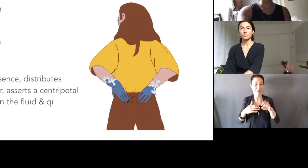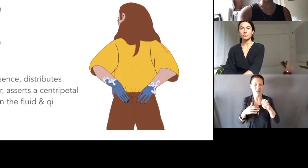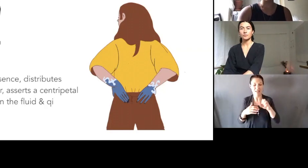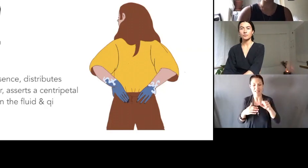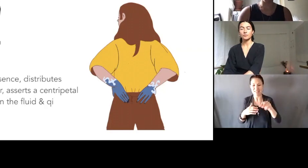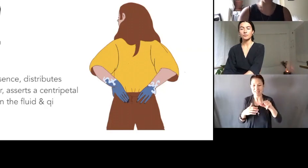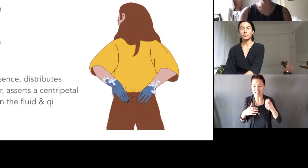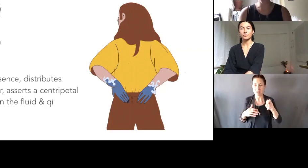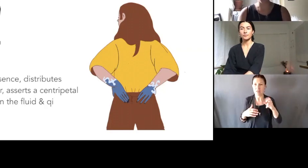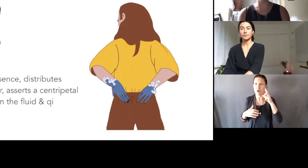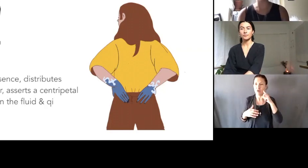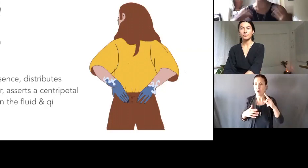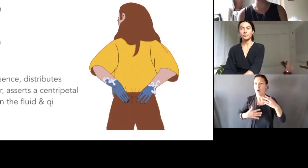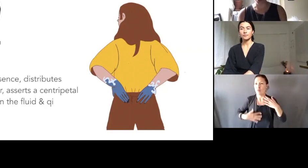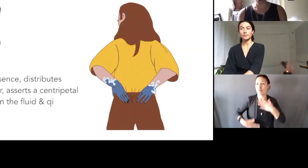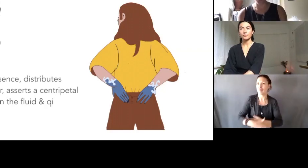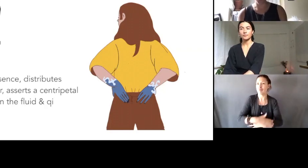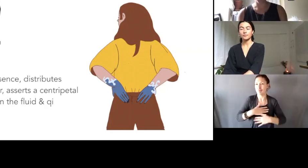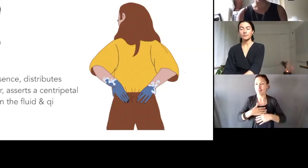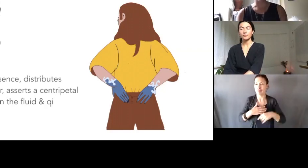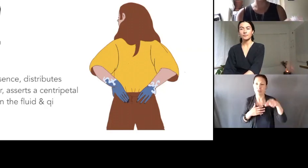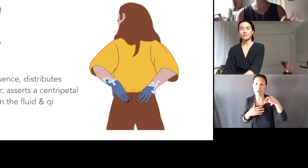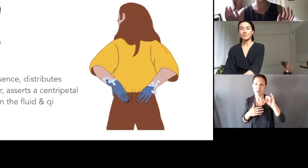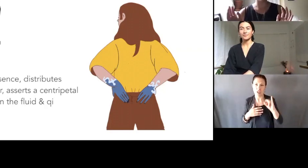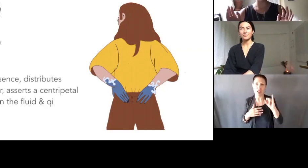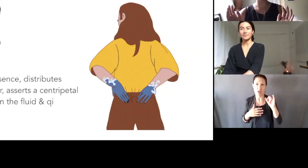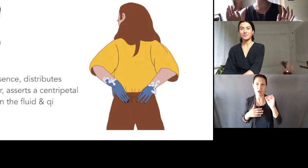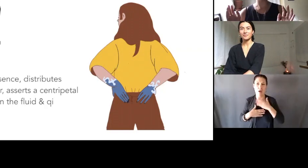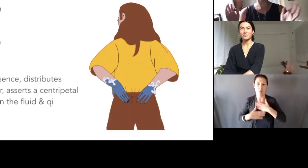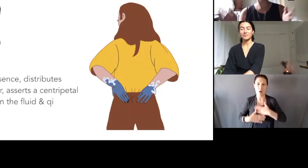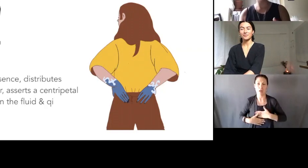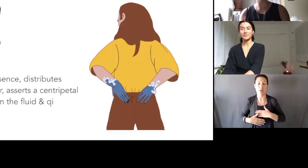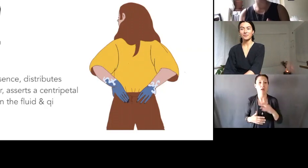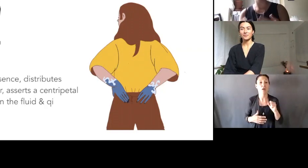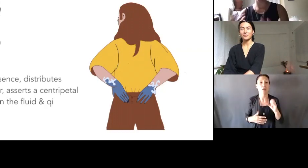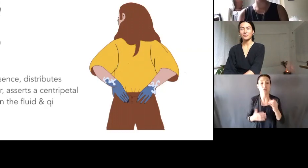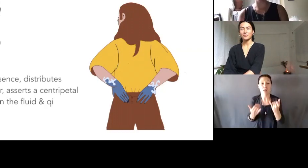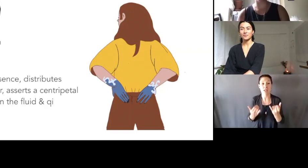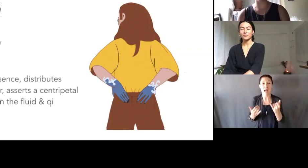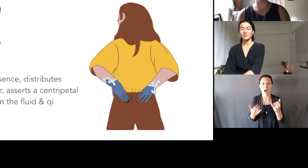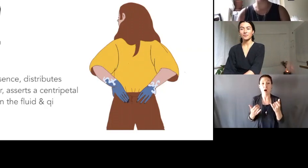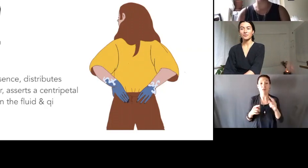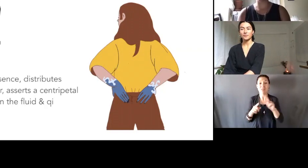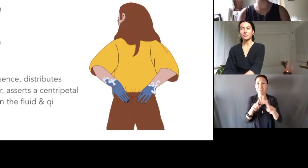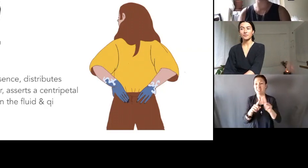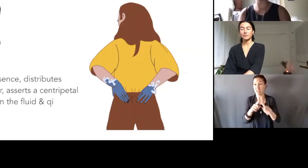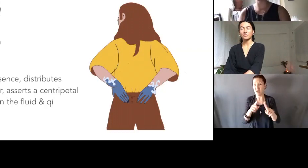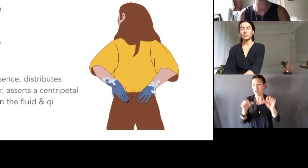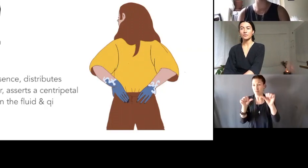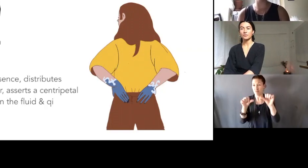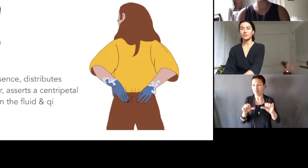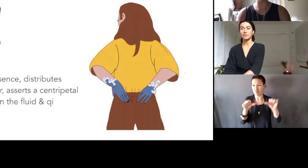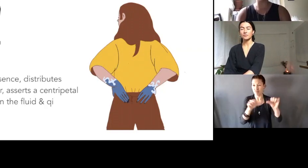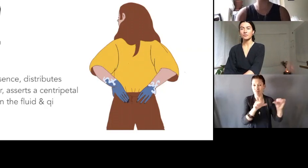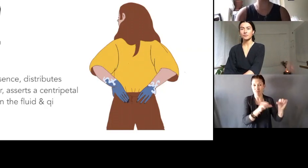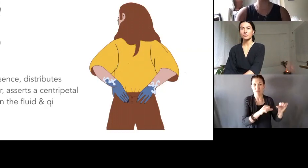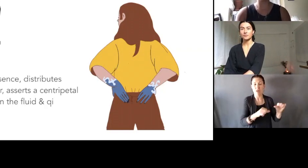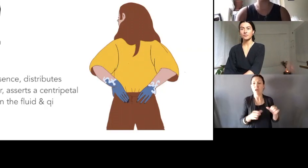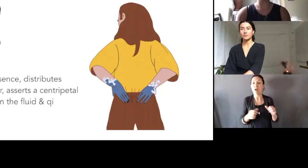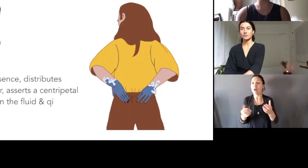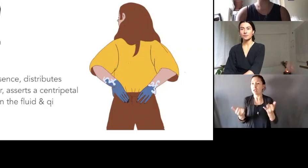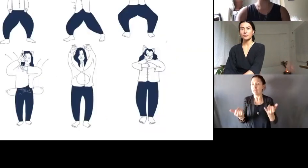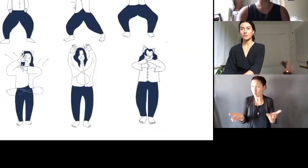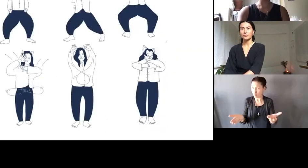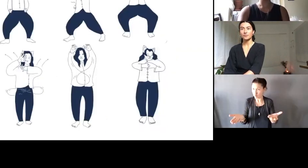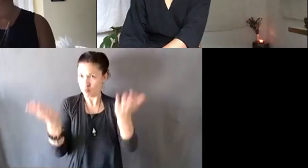All right, so now that we have reviewed them, I'll invite you to stand or remain seated again, and we'll actually go through these together.